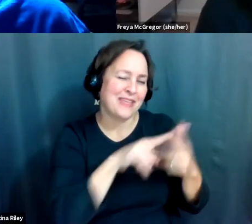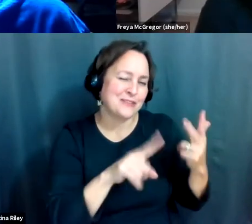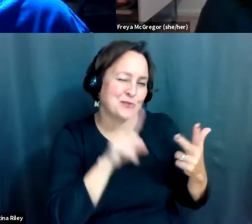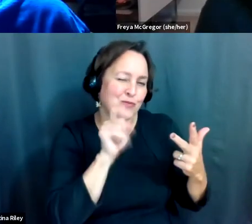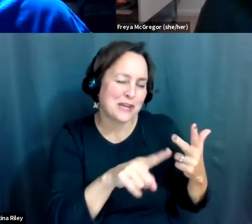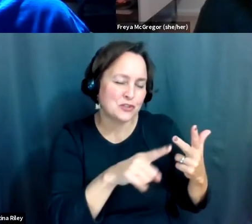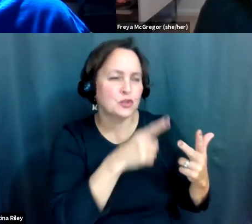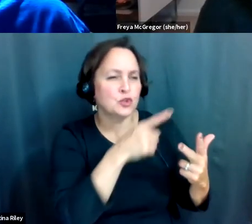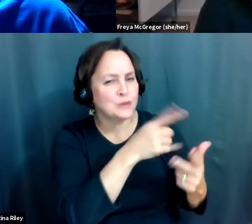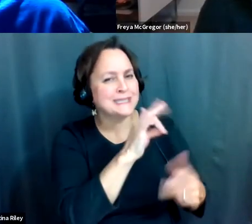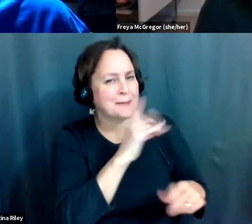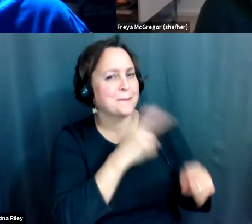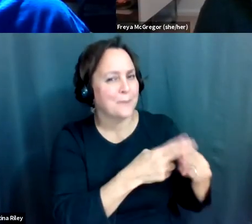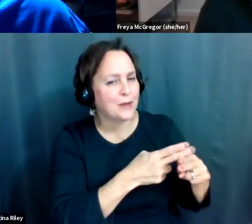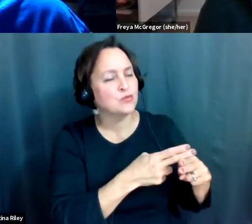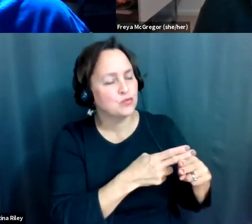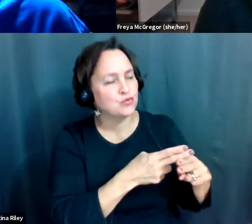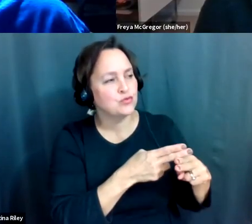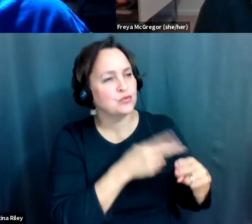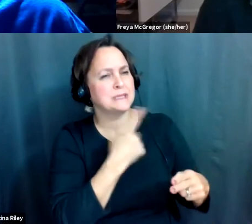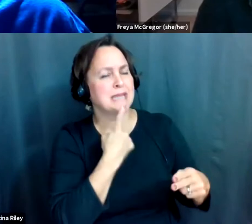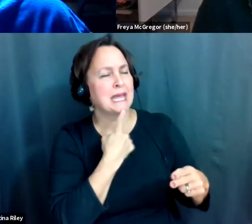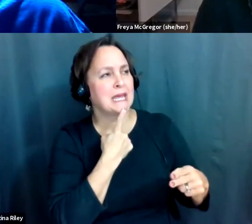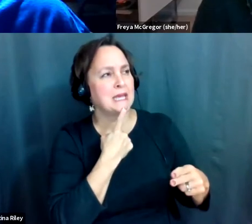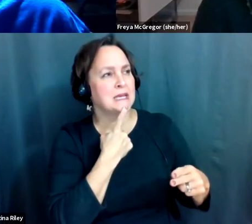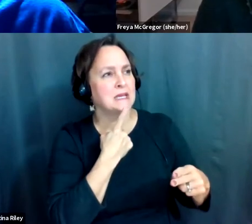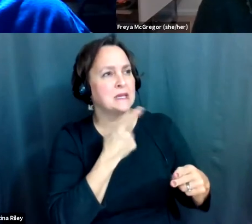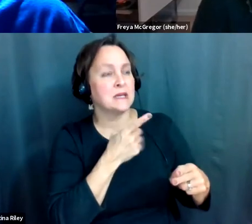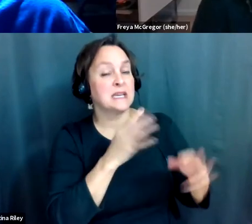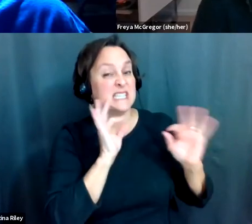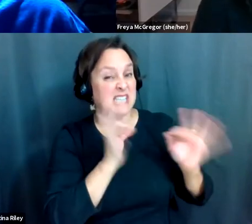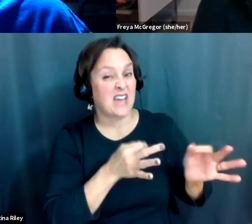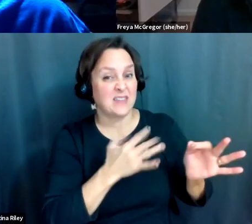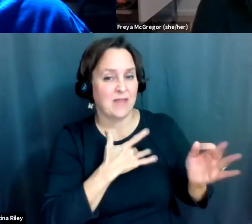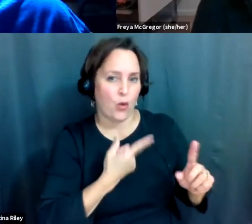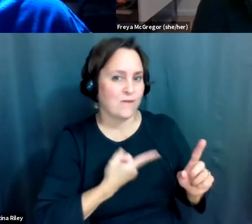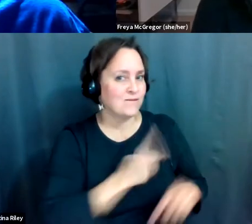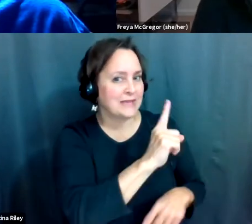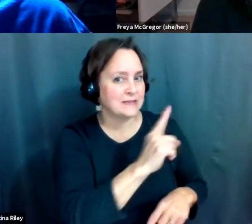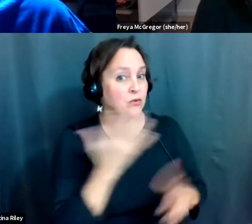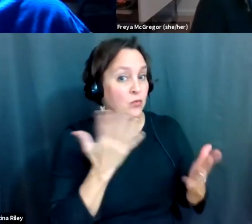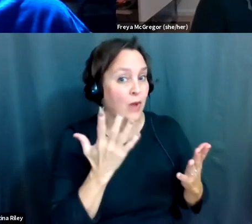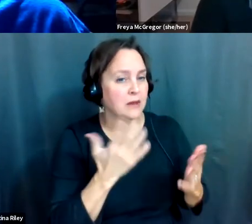else, you said something, um, that you said was definitely offensive. Um, you said that some people you've had people